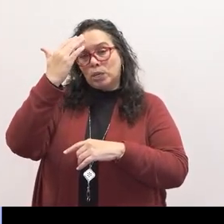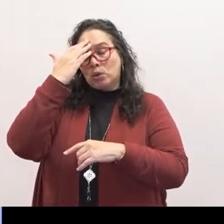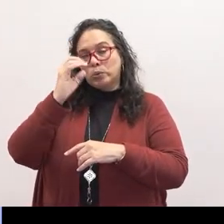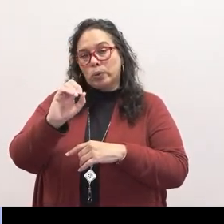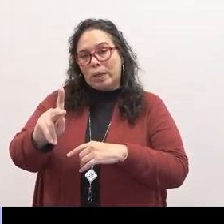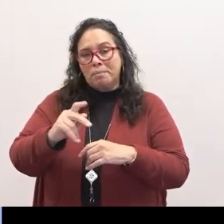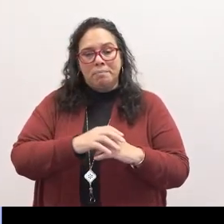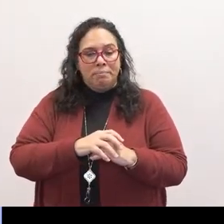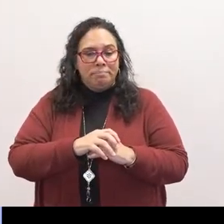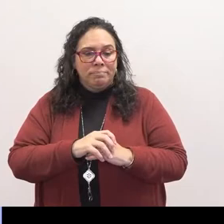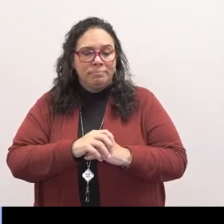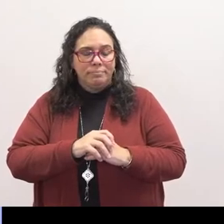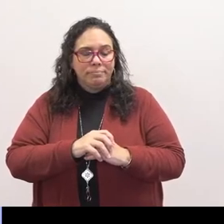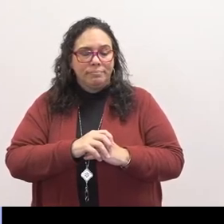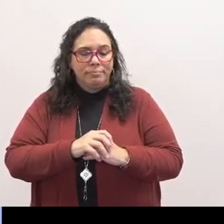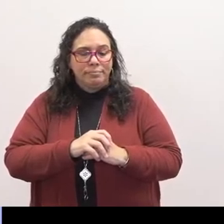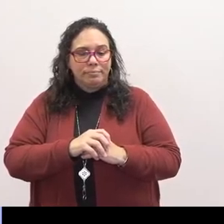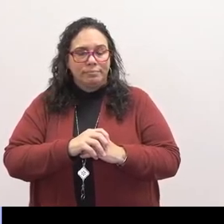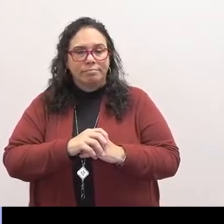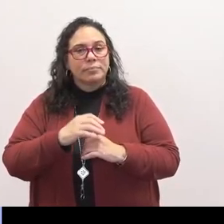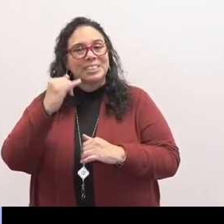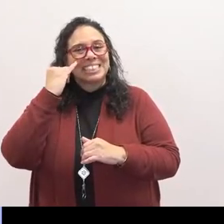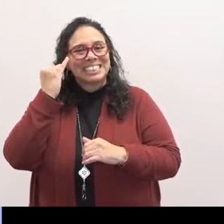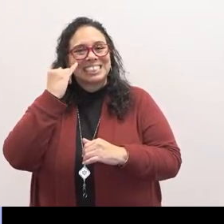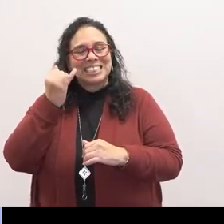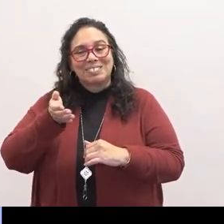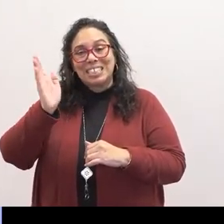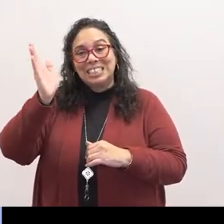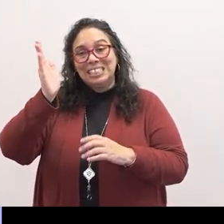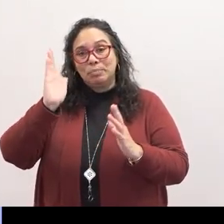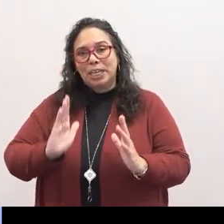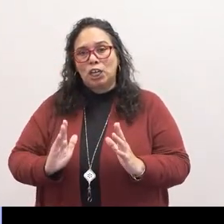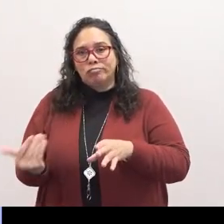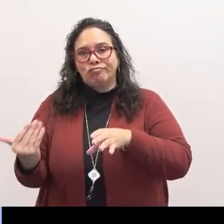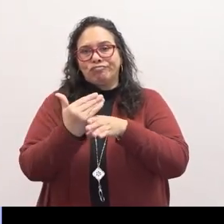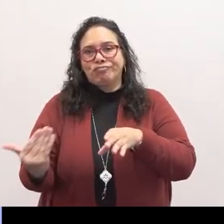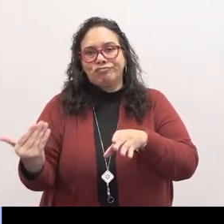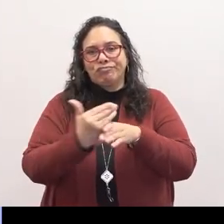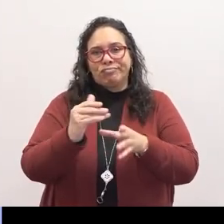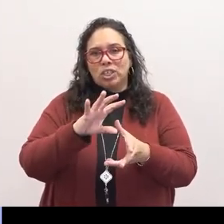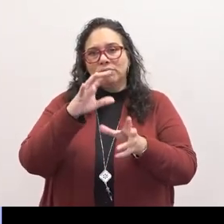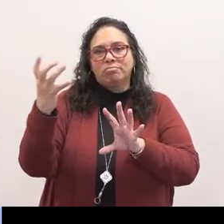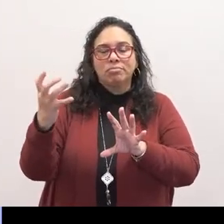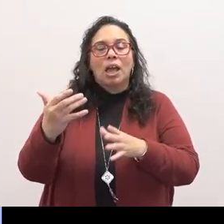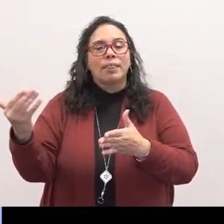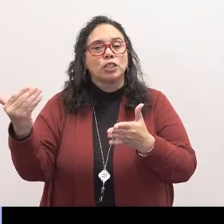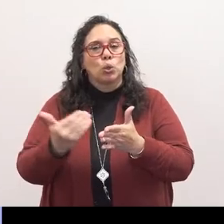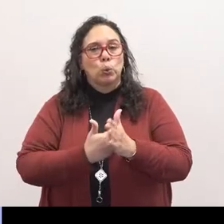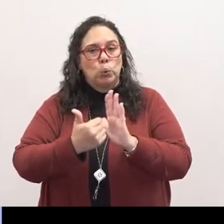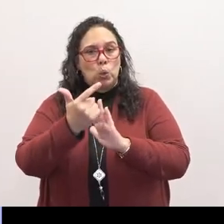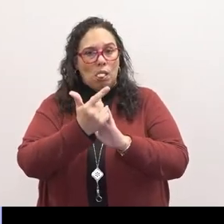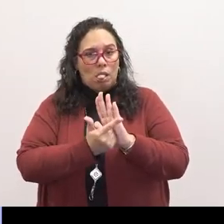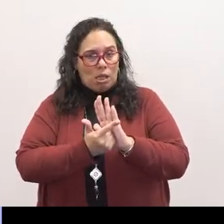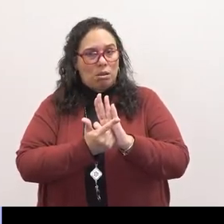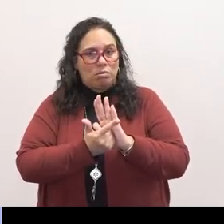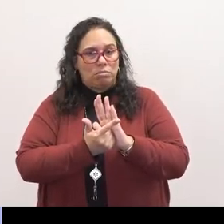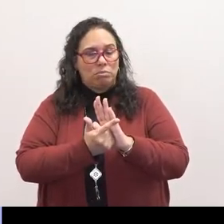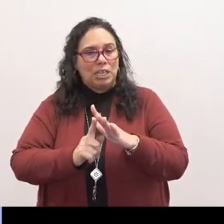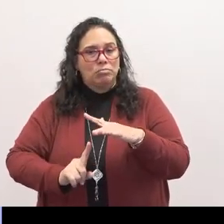here. Disruptive speakers, excuse me. There's a new law that came out after